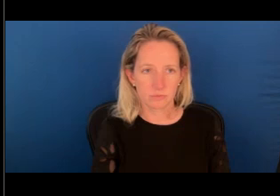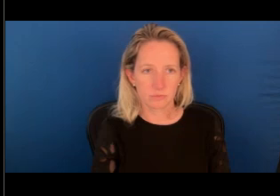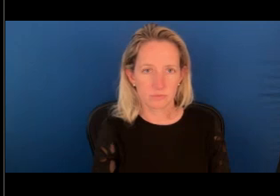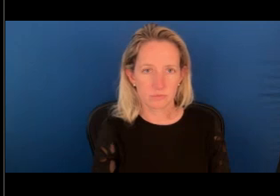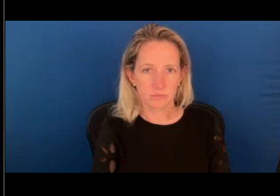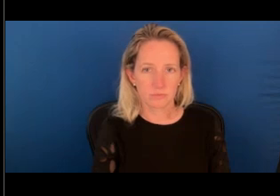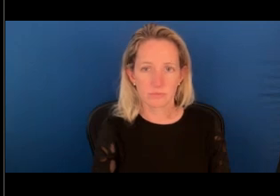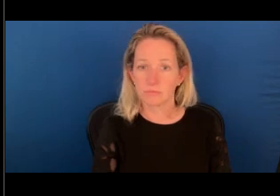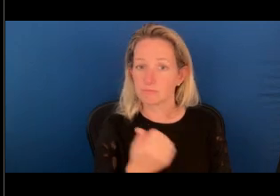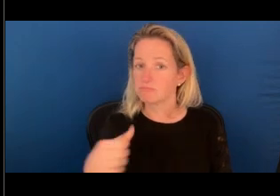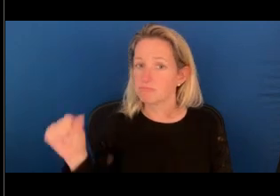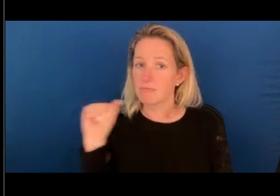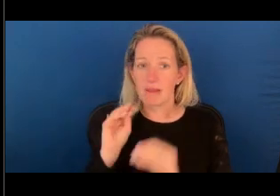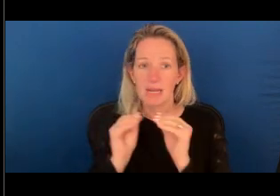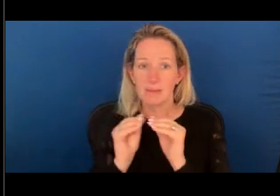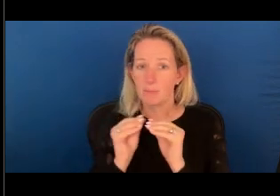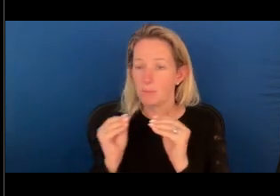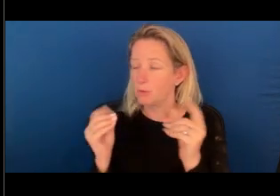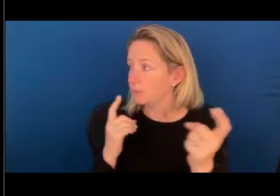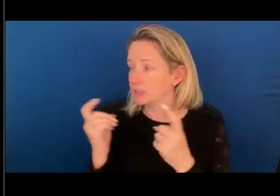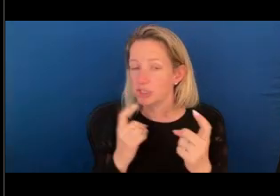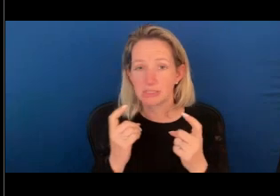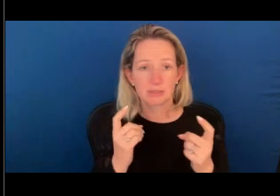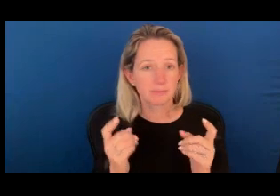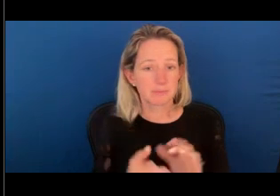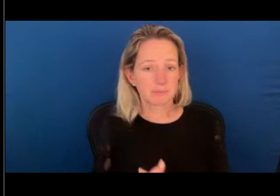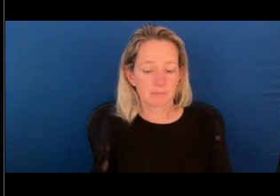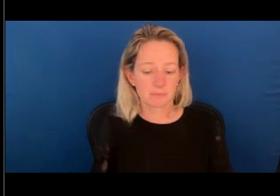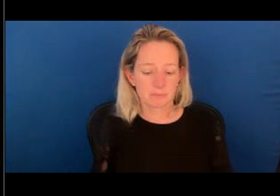Do you have any other questions?